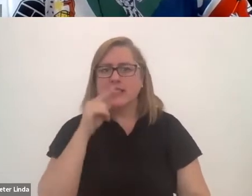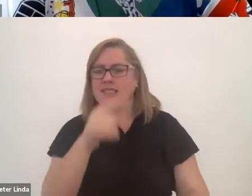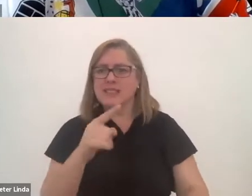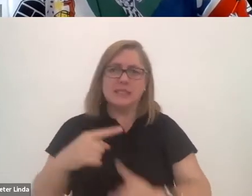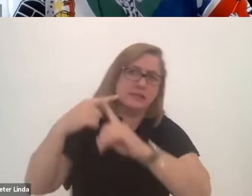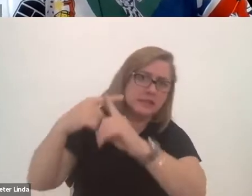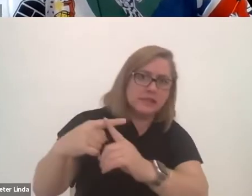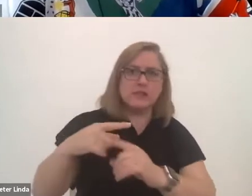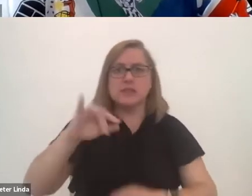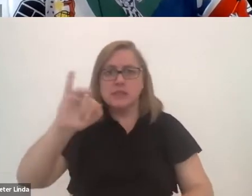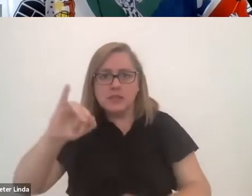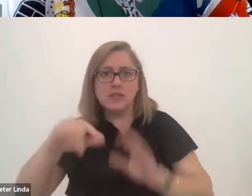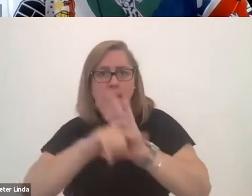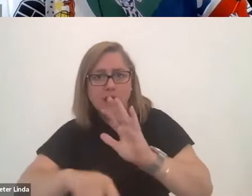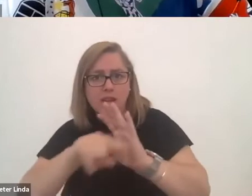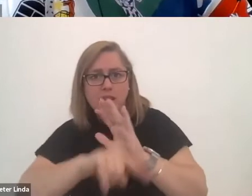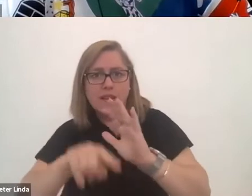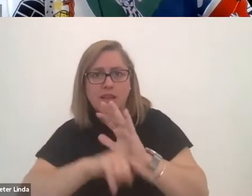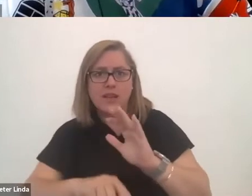toxicity, even in